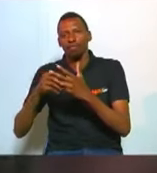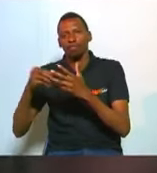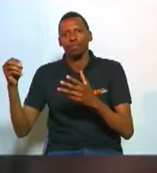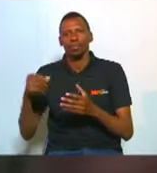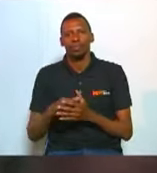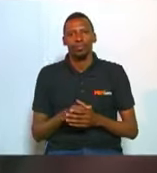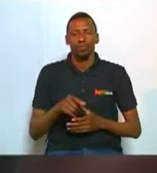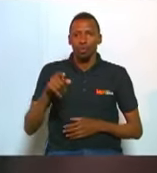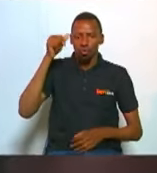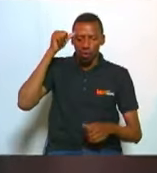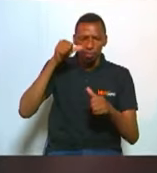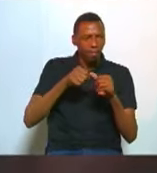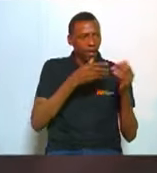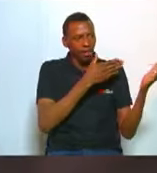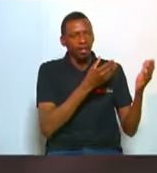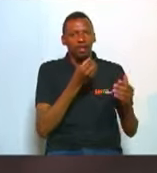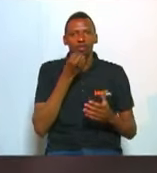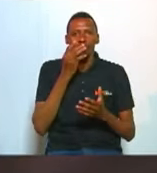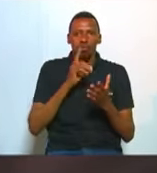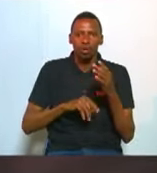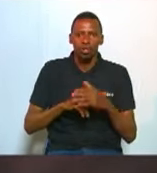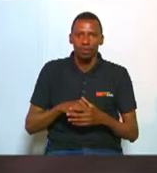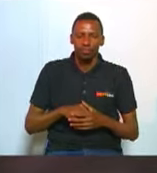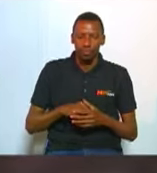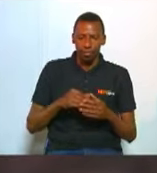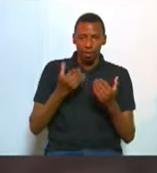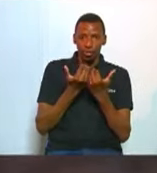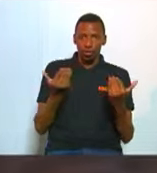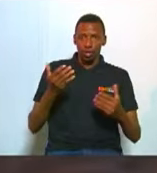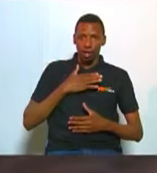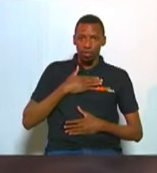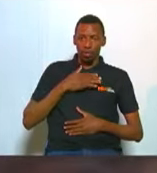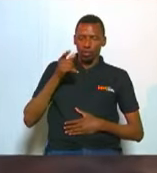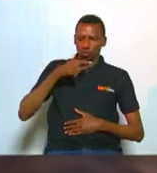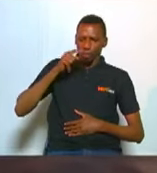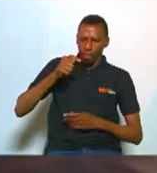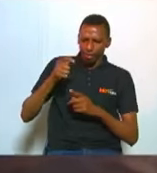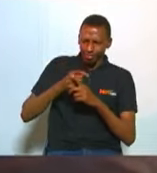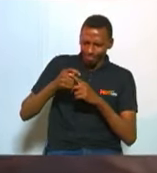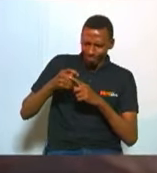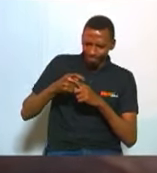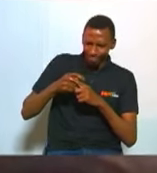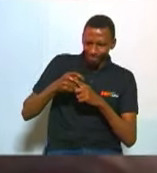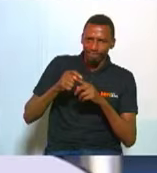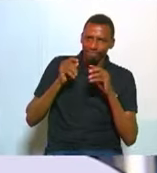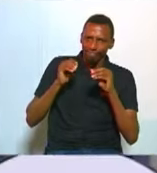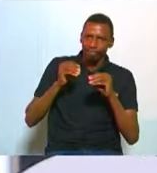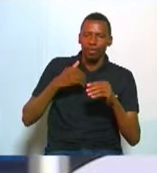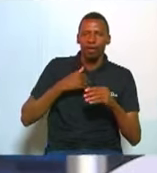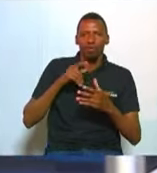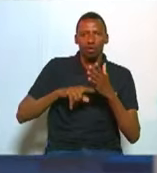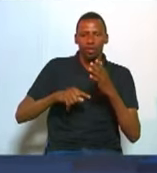You remember, yeah, I told you that we have to train our children to have self-control.